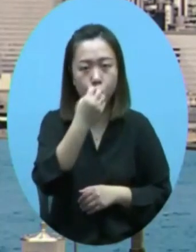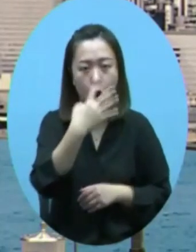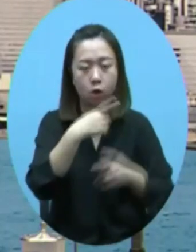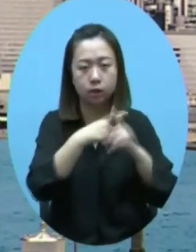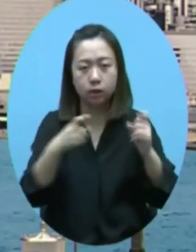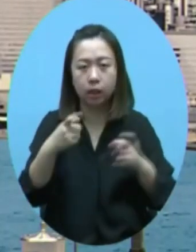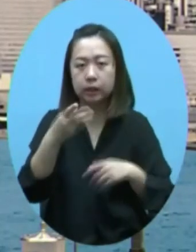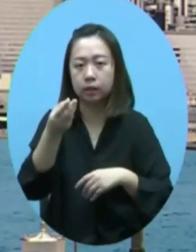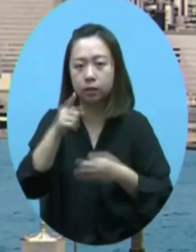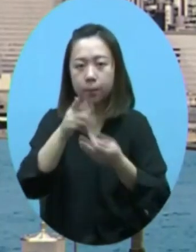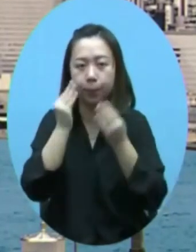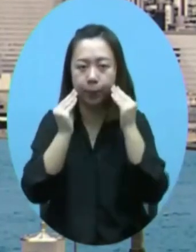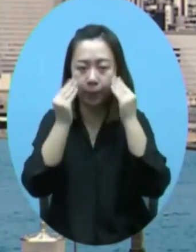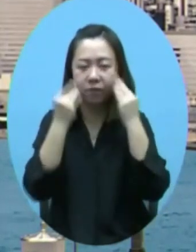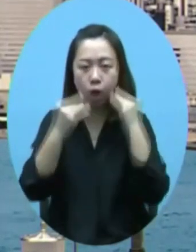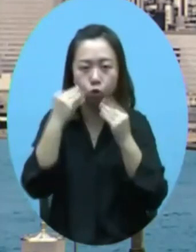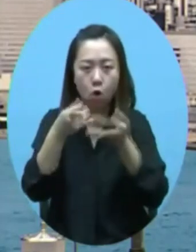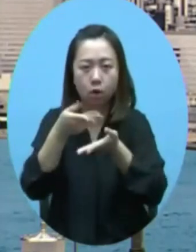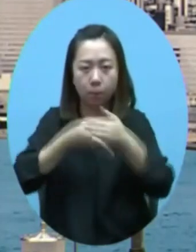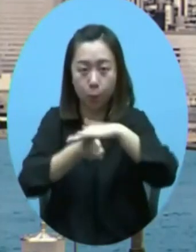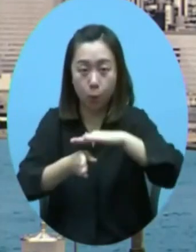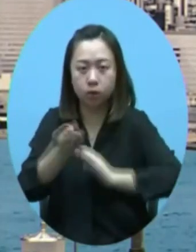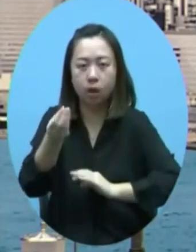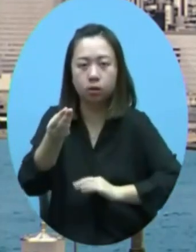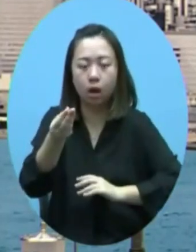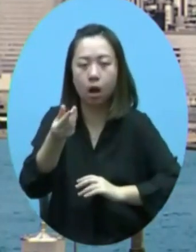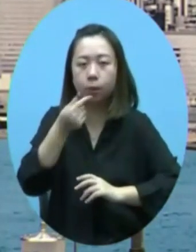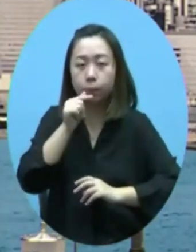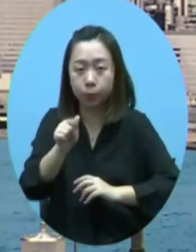She works in Marks & Spencer in Moss Town.